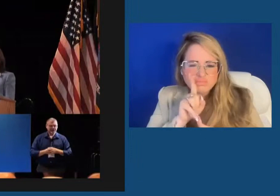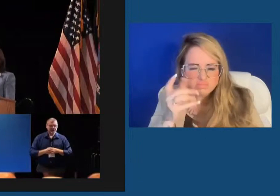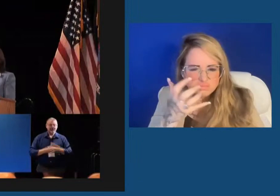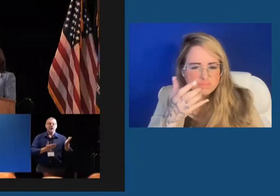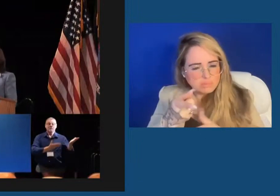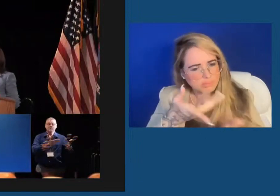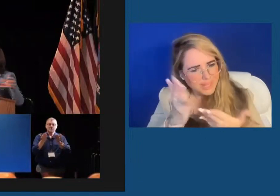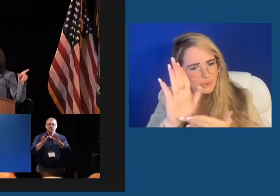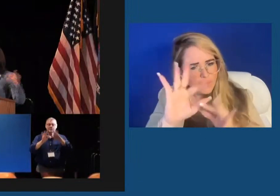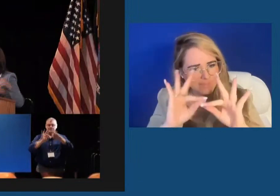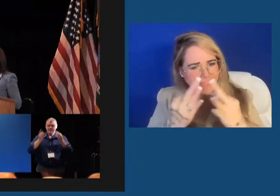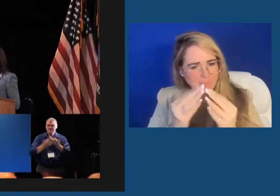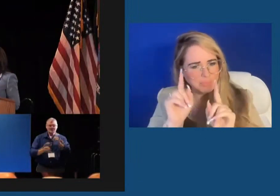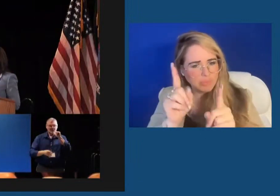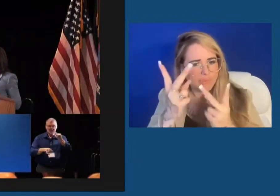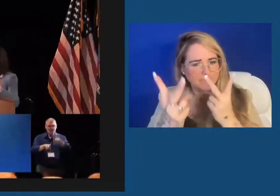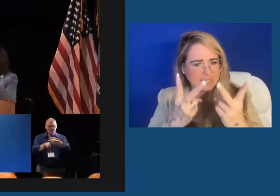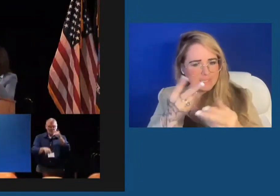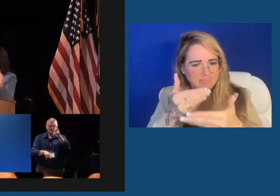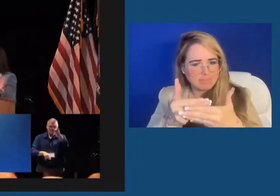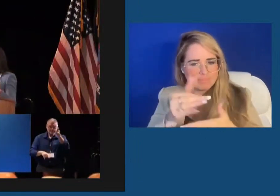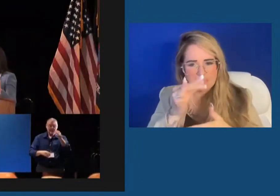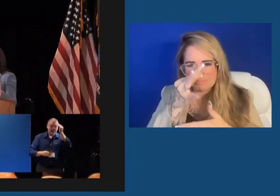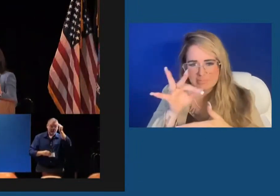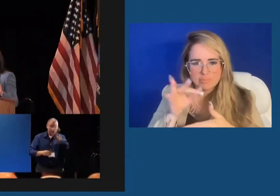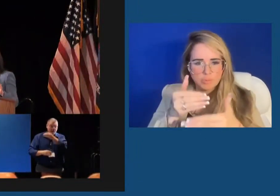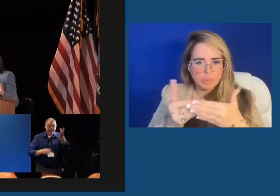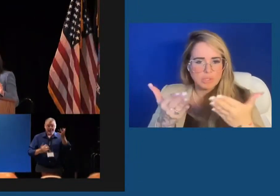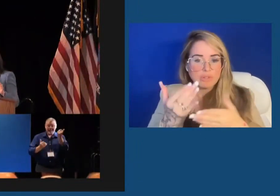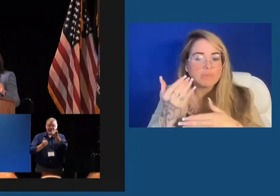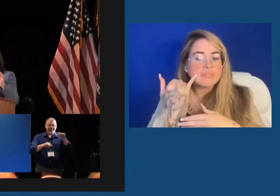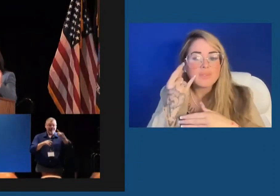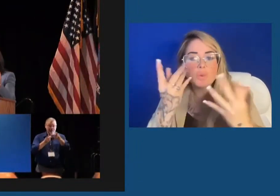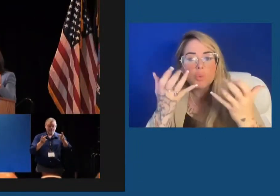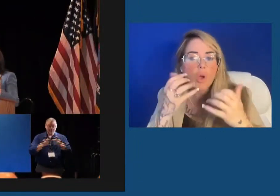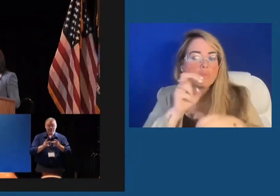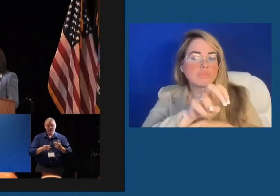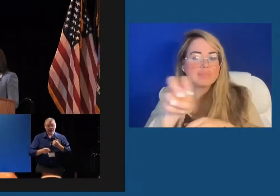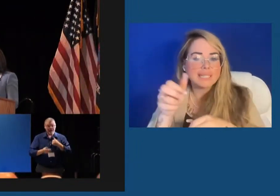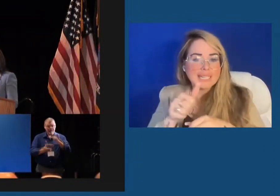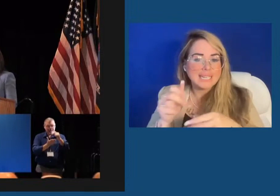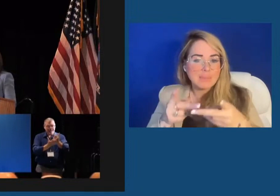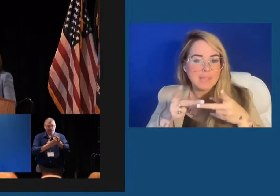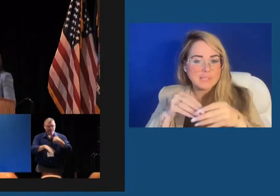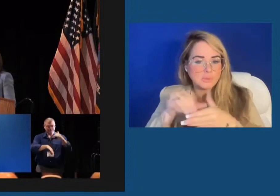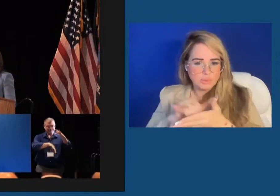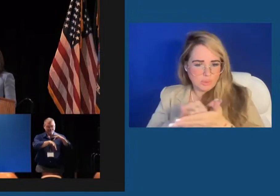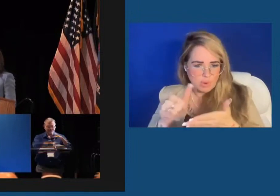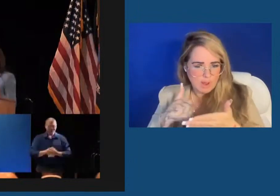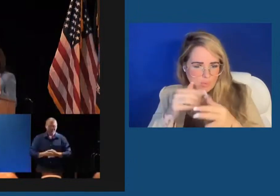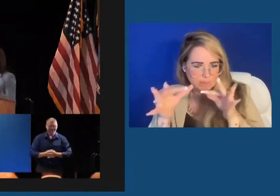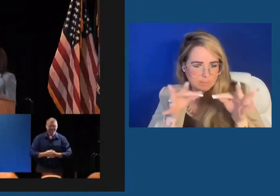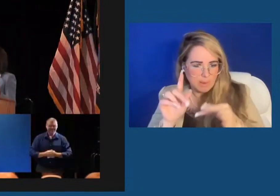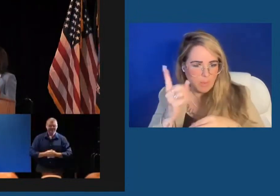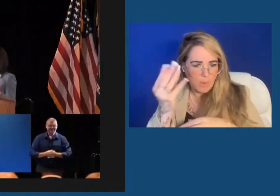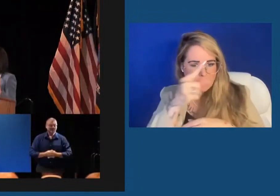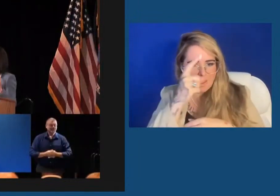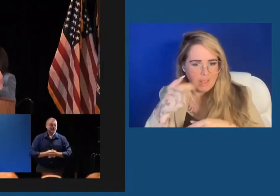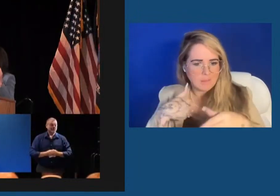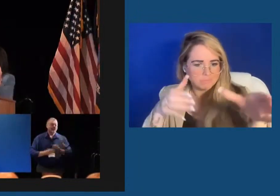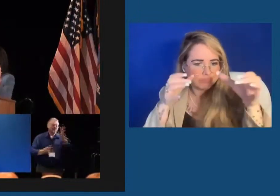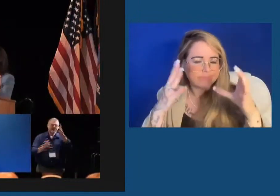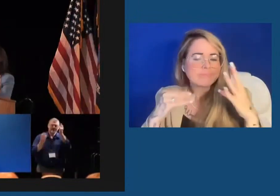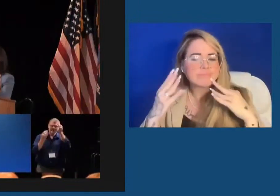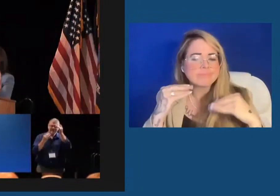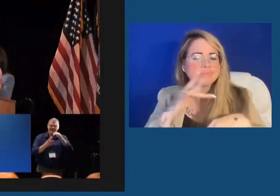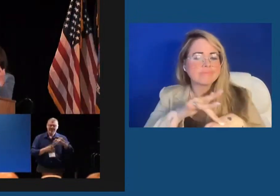It's a great trip, not too far down the road. I can also tell you any place you want to go in the state of New York, because I guarantee I've been there. But when you think about it,